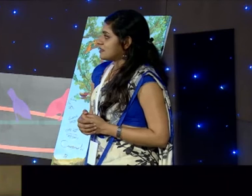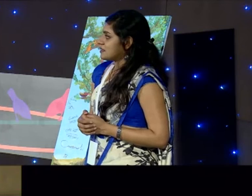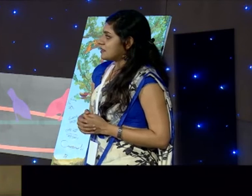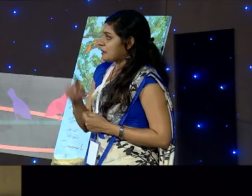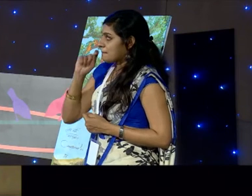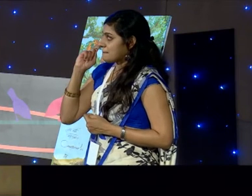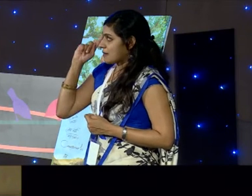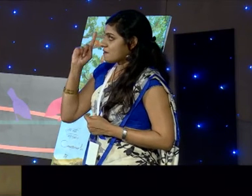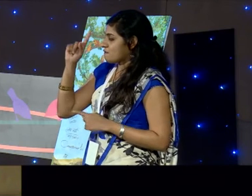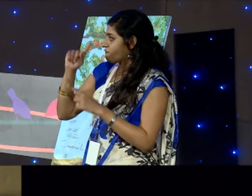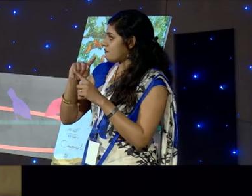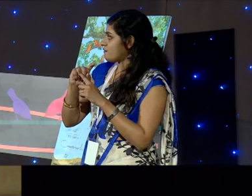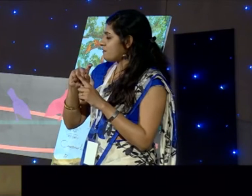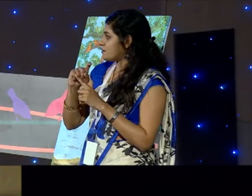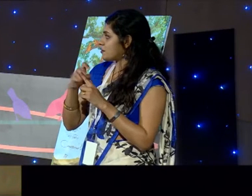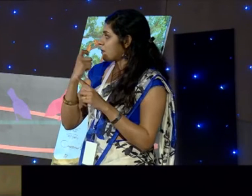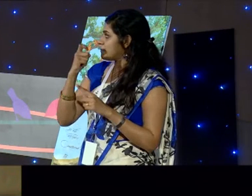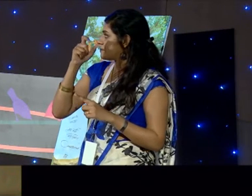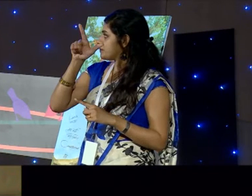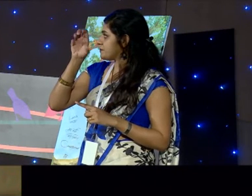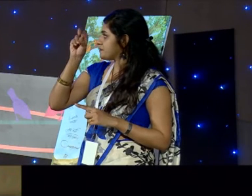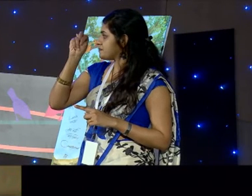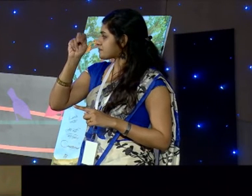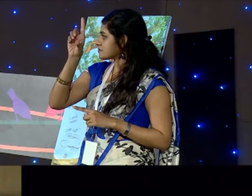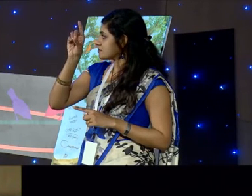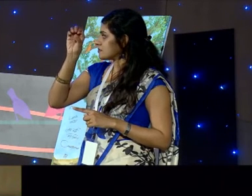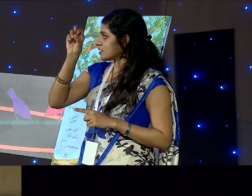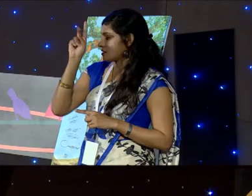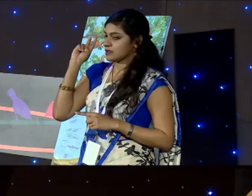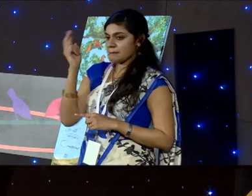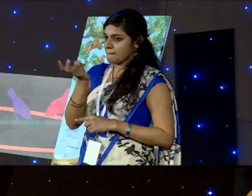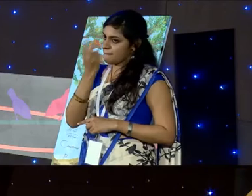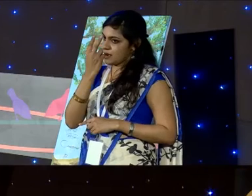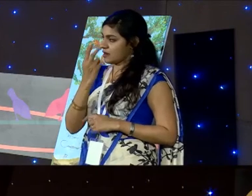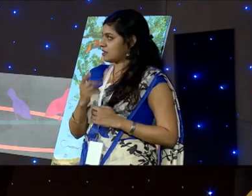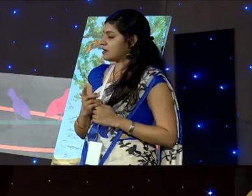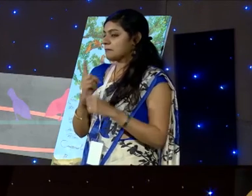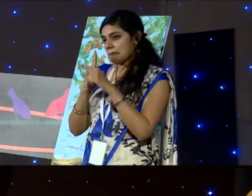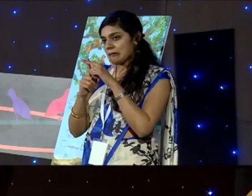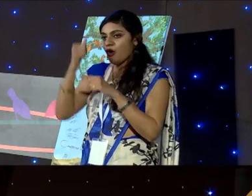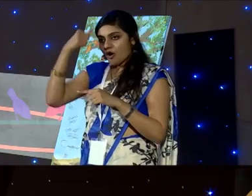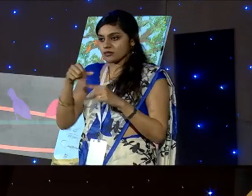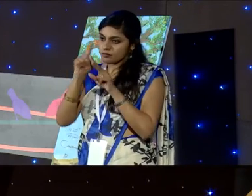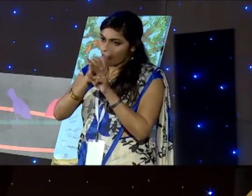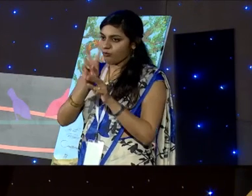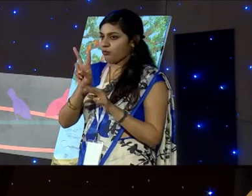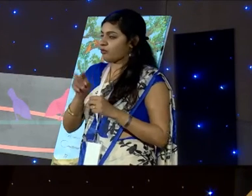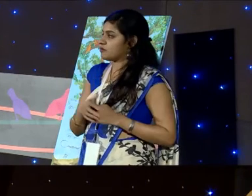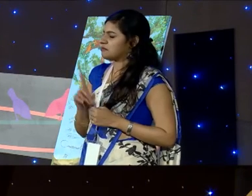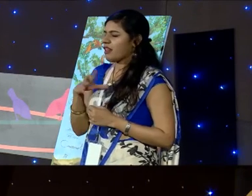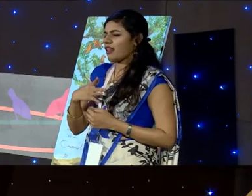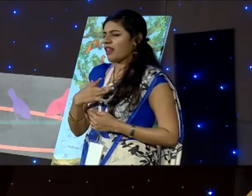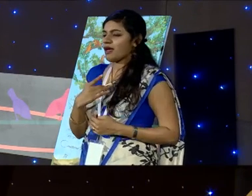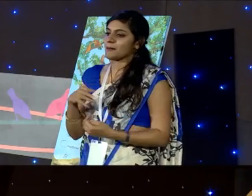in London. He has been blind from birth, but he also has autism, and he loves